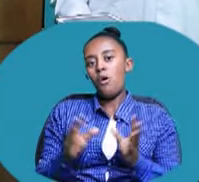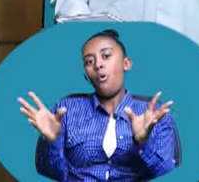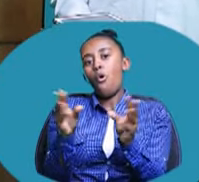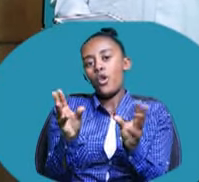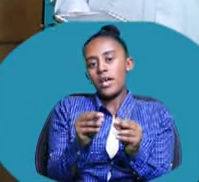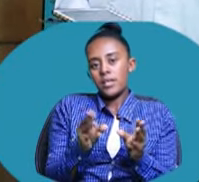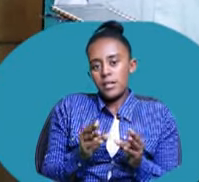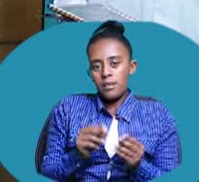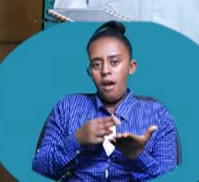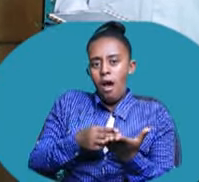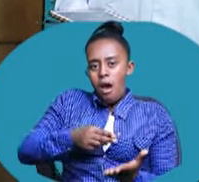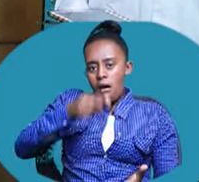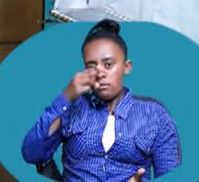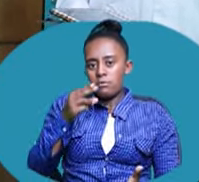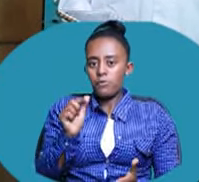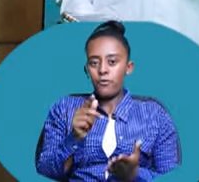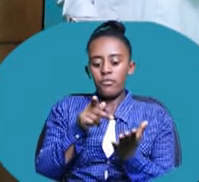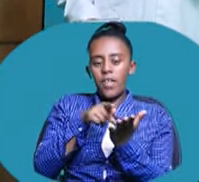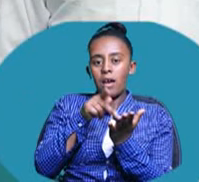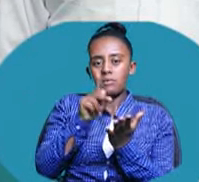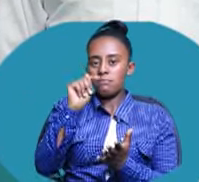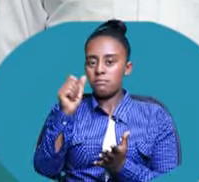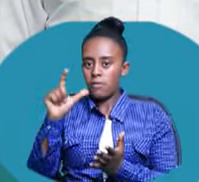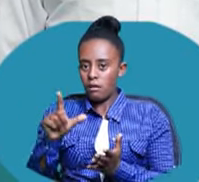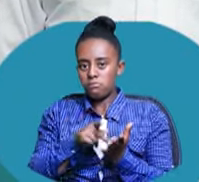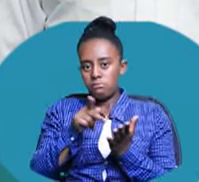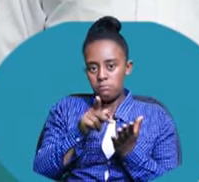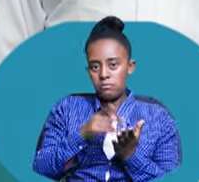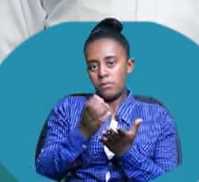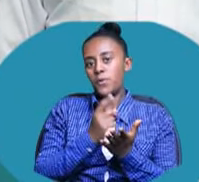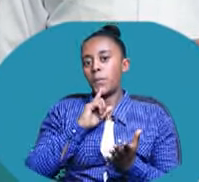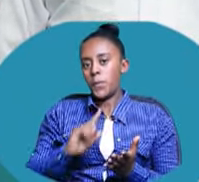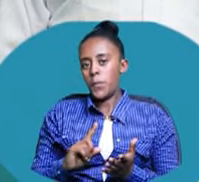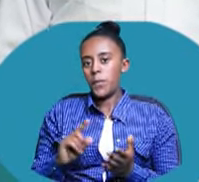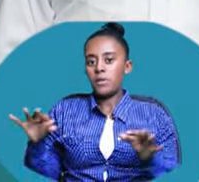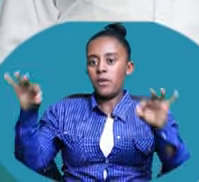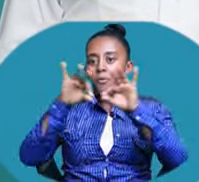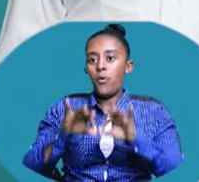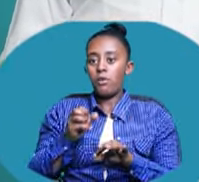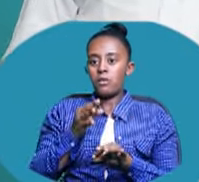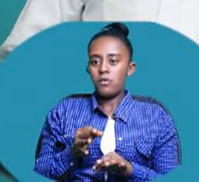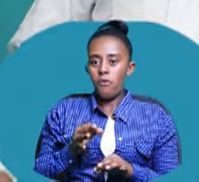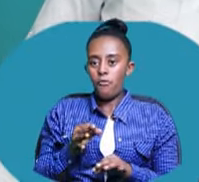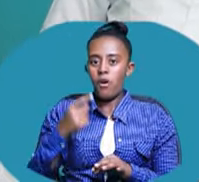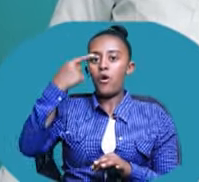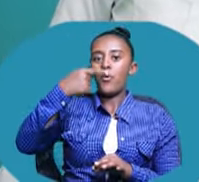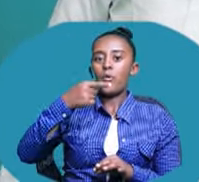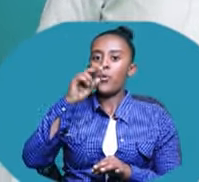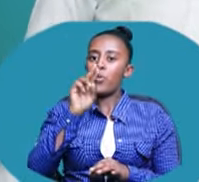collecting high amount of tax from different provinces. Those are the importance of Gult